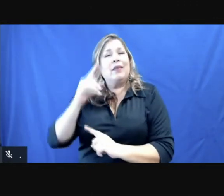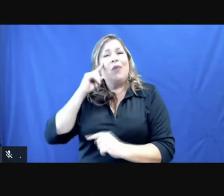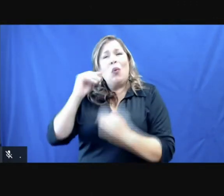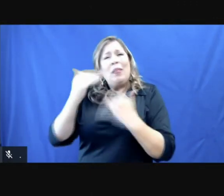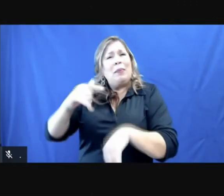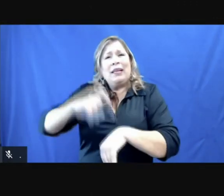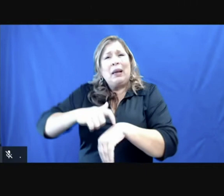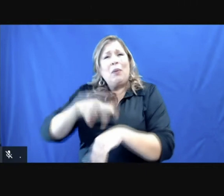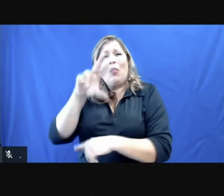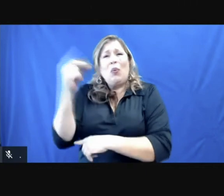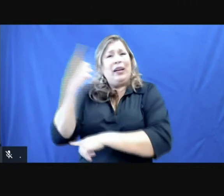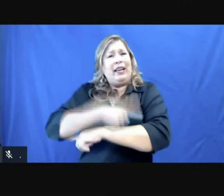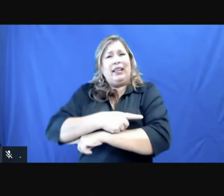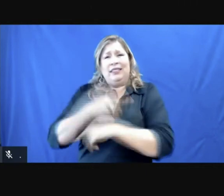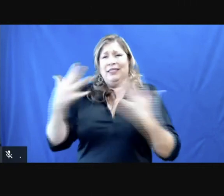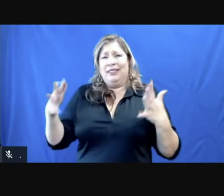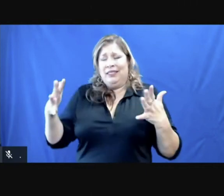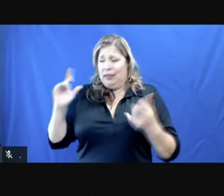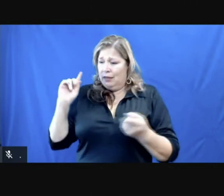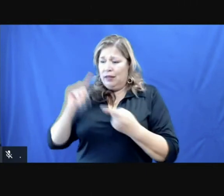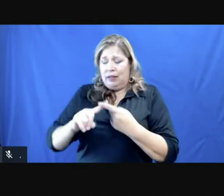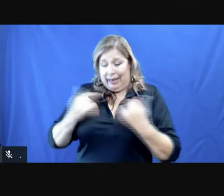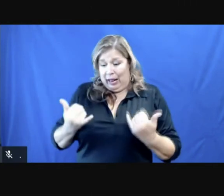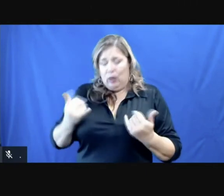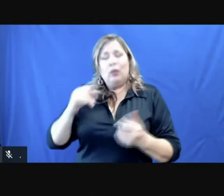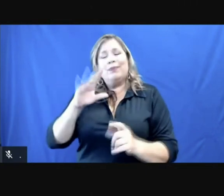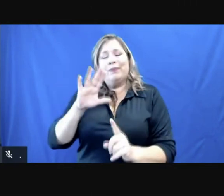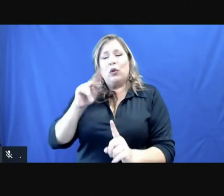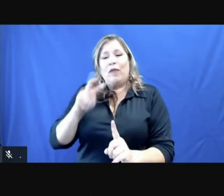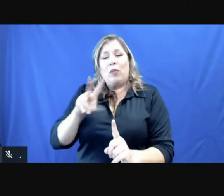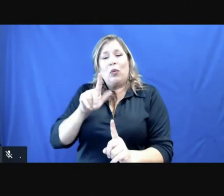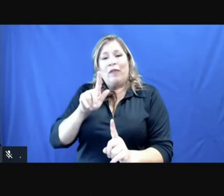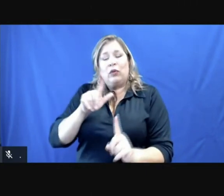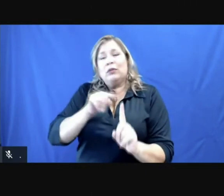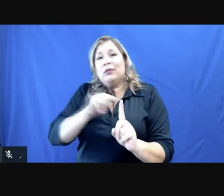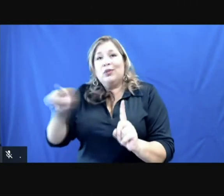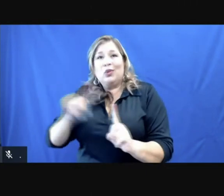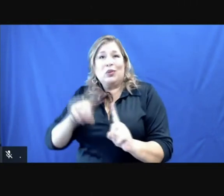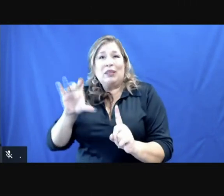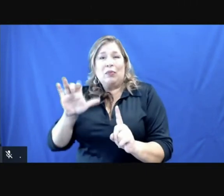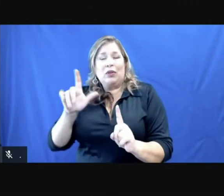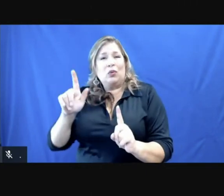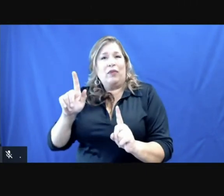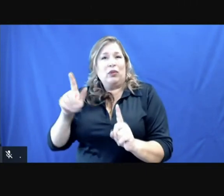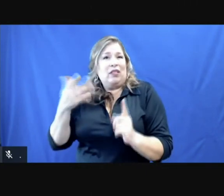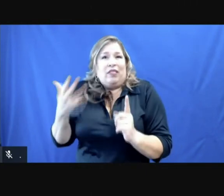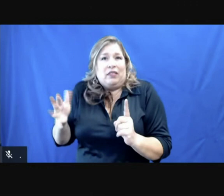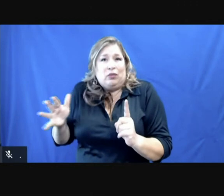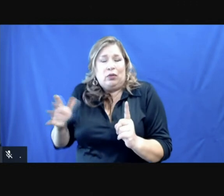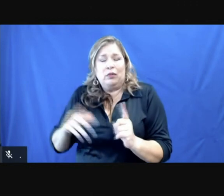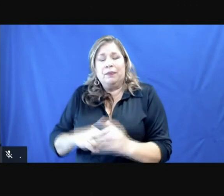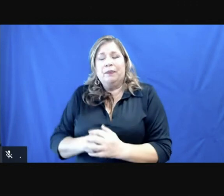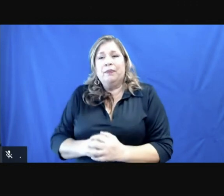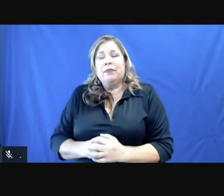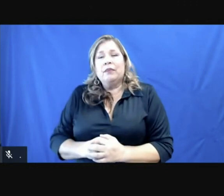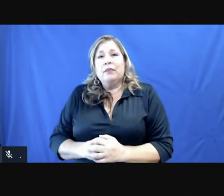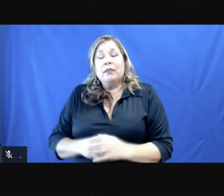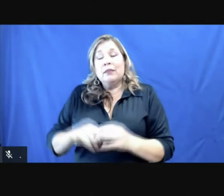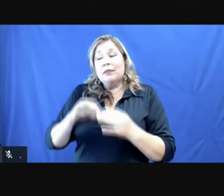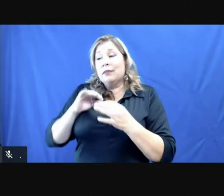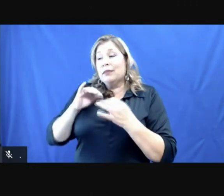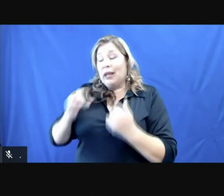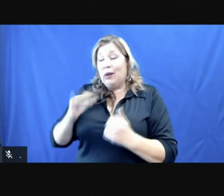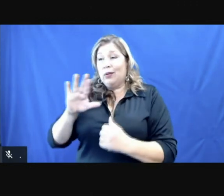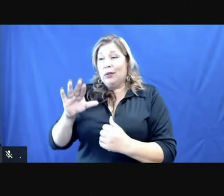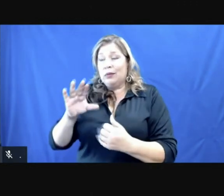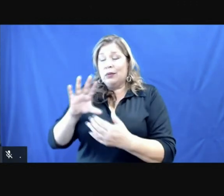until December 21st. In terms of what is that threshold with enforcement, let me be clear, this